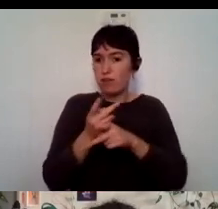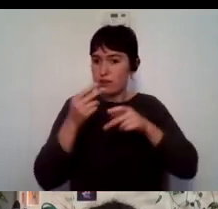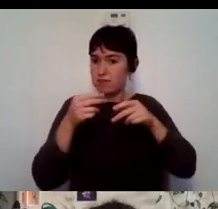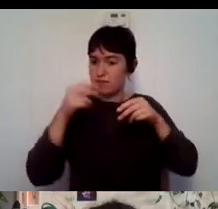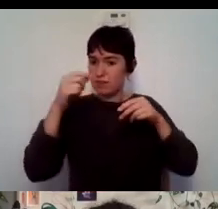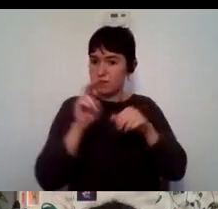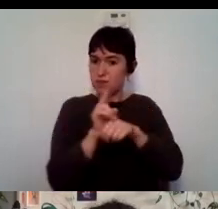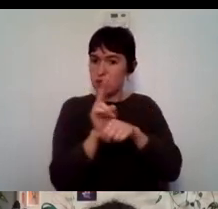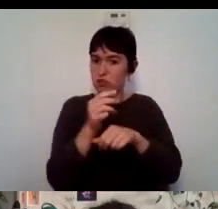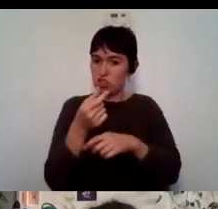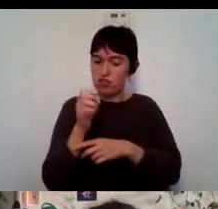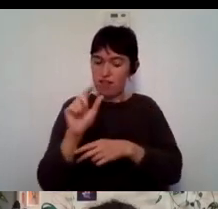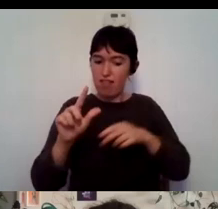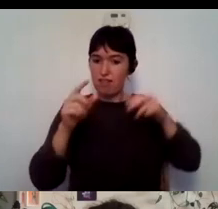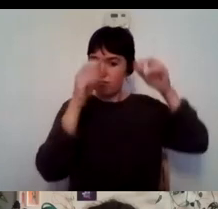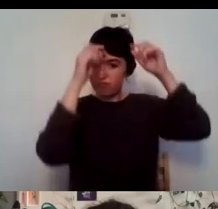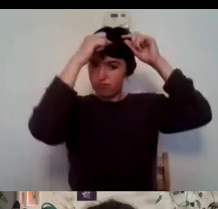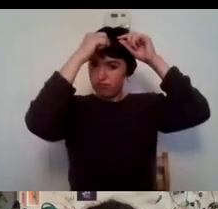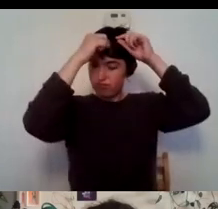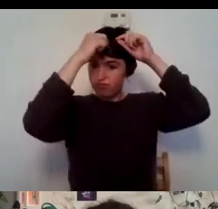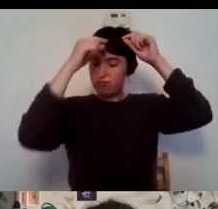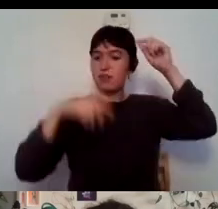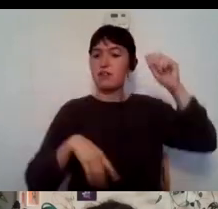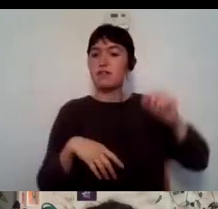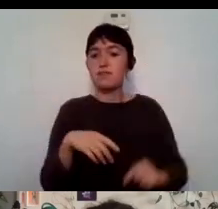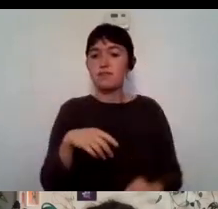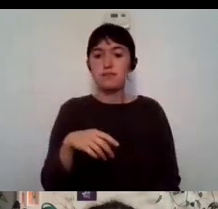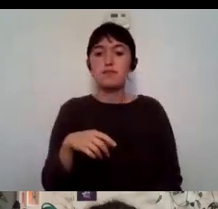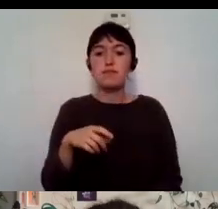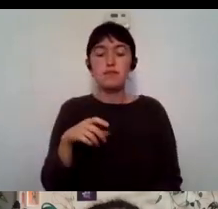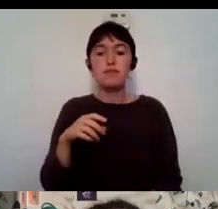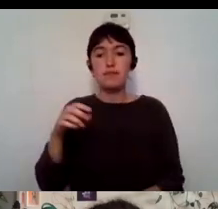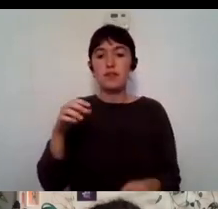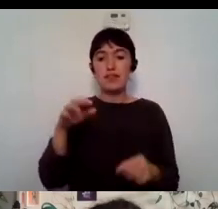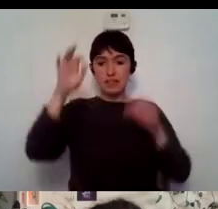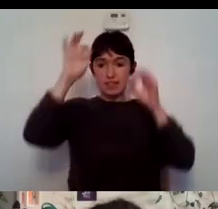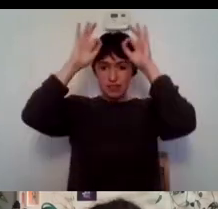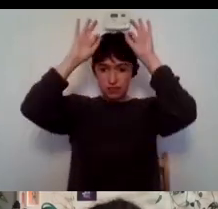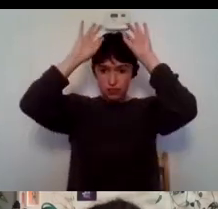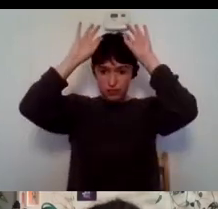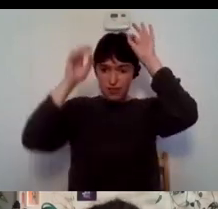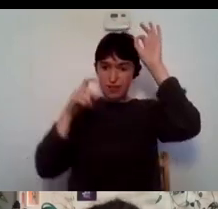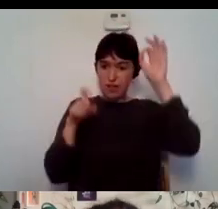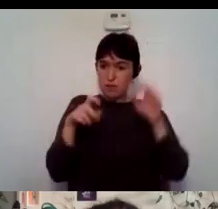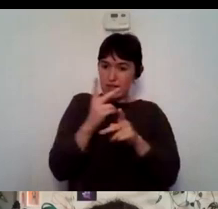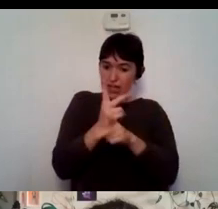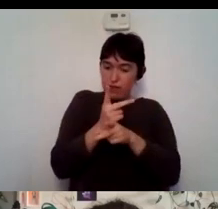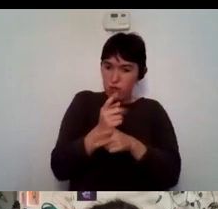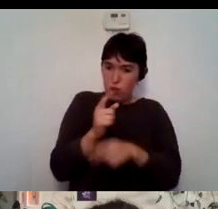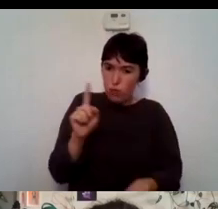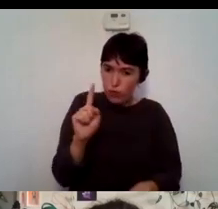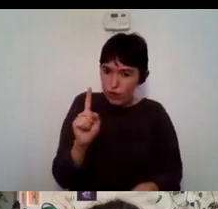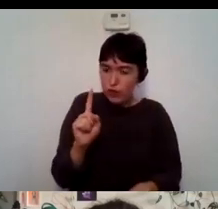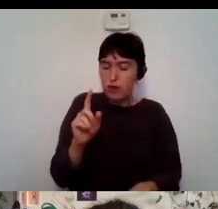or anything. So these sensors have to be really precise and really sensitive. So this is